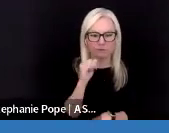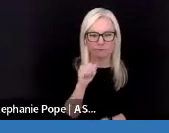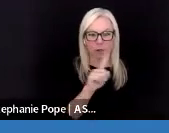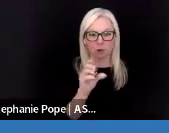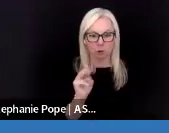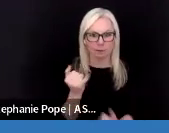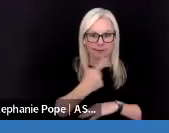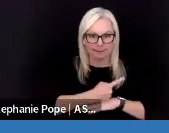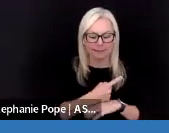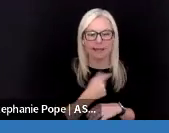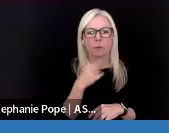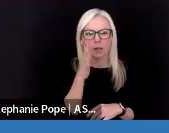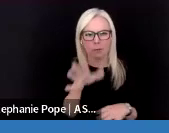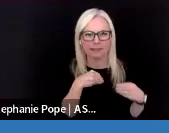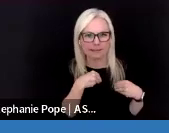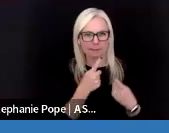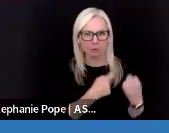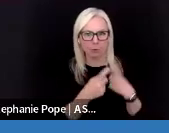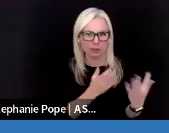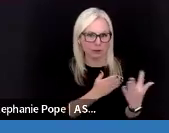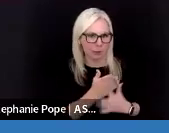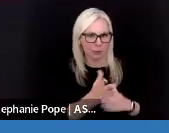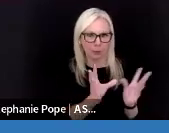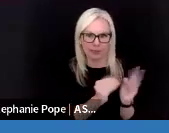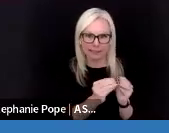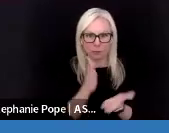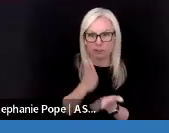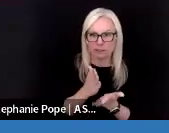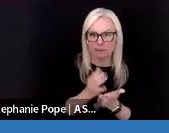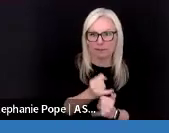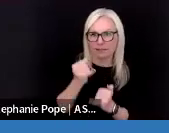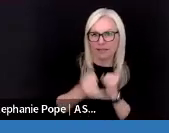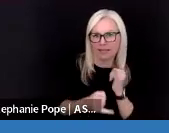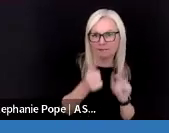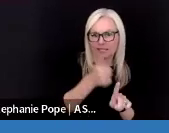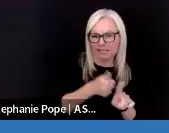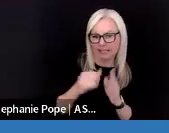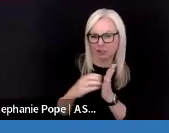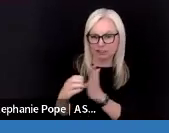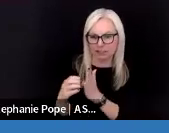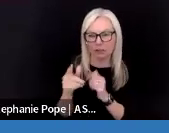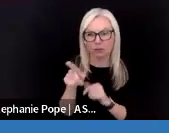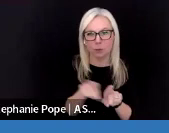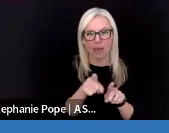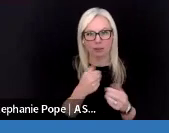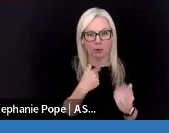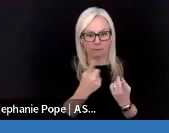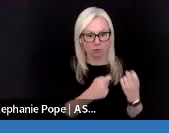today, and we will take questions throughout the session. We'll stop at the end of section. So as you have questions, type them in the chat